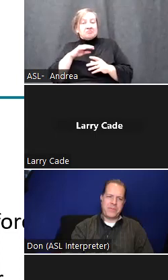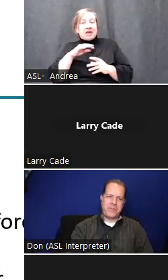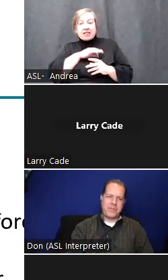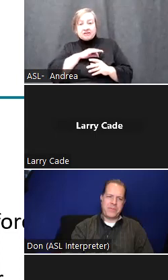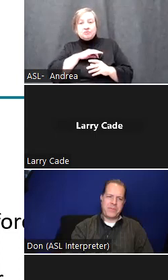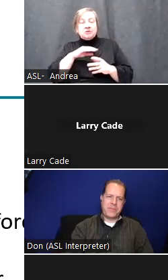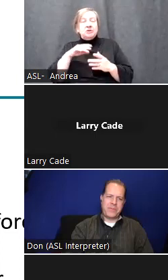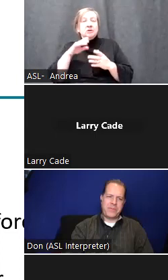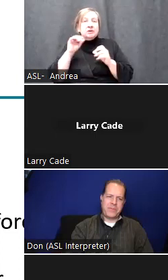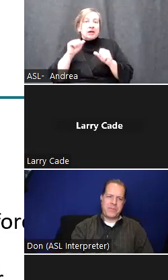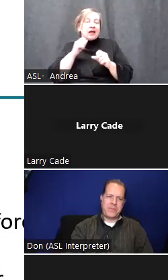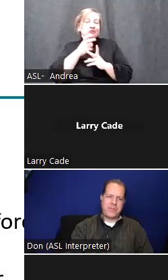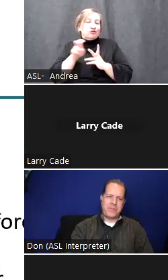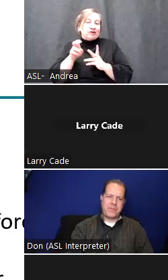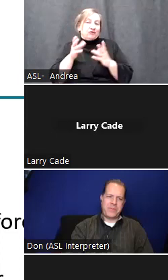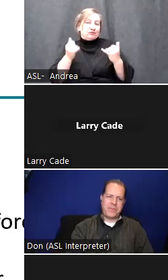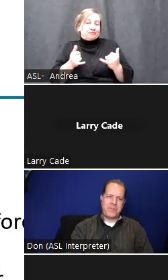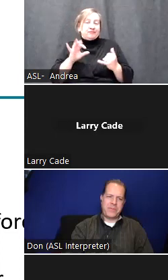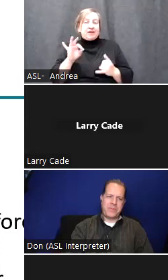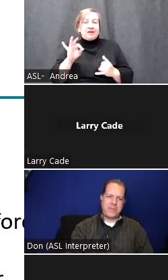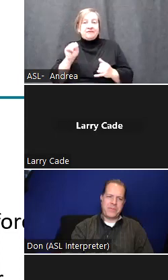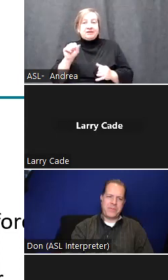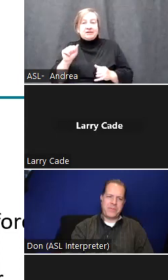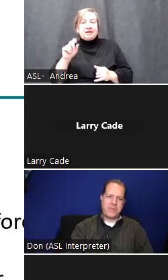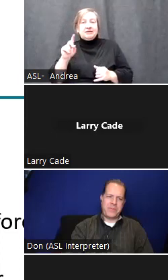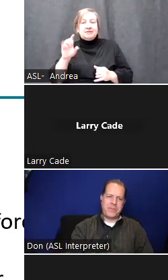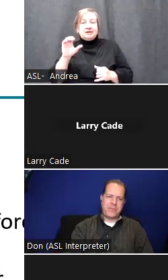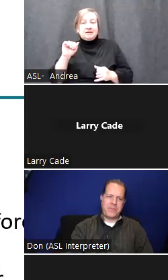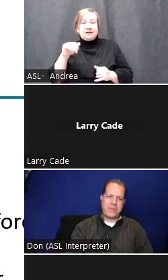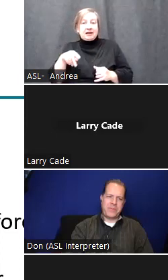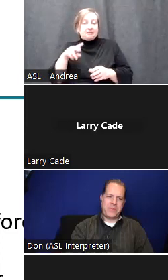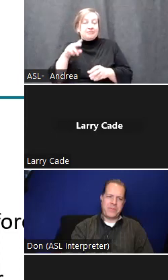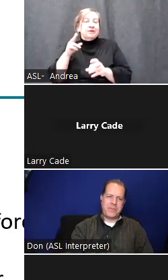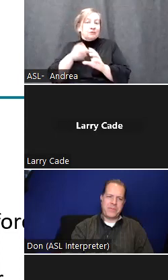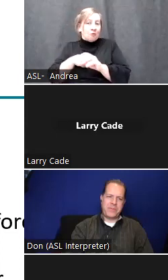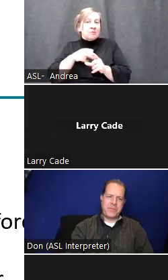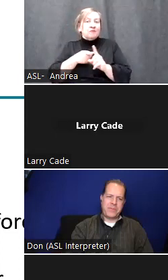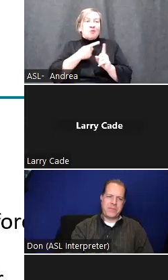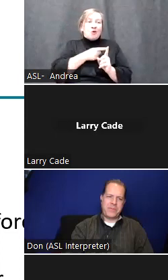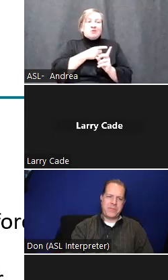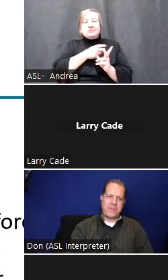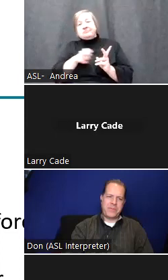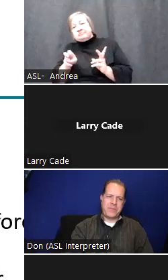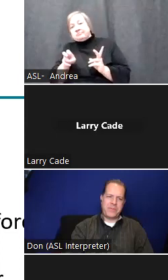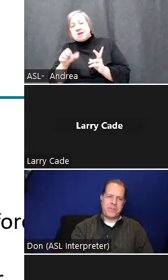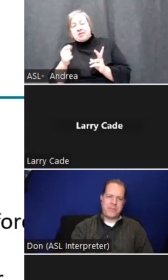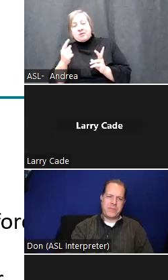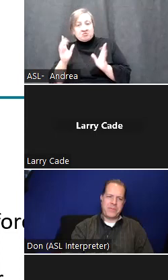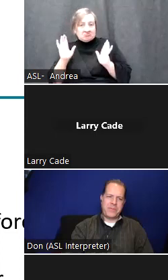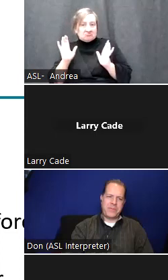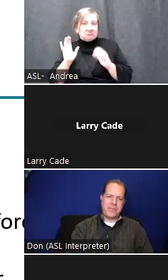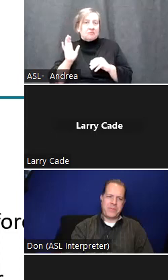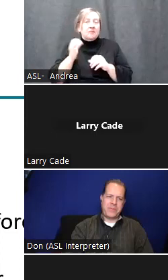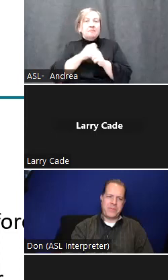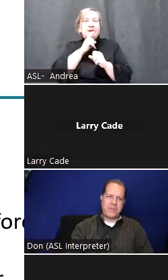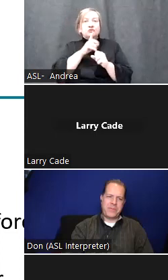just transfer their existing FSA DCAP enrollment from their one employer to the next. We just want to make sure that, again,